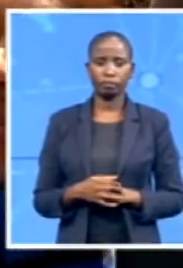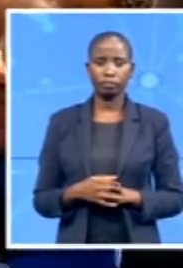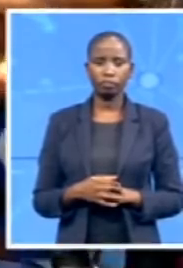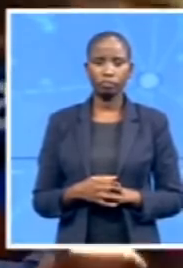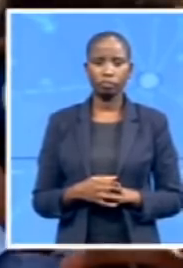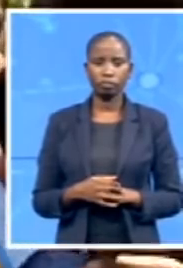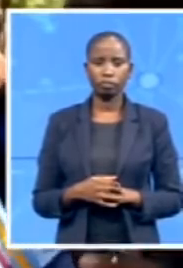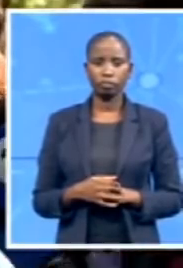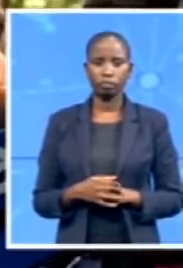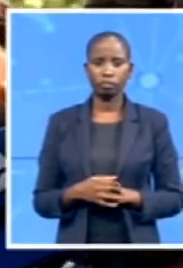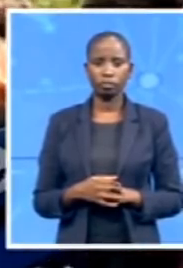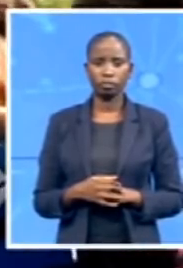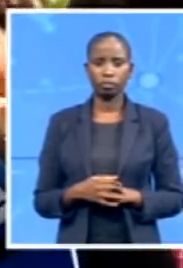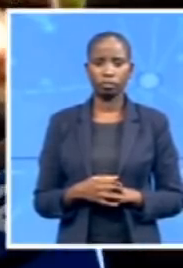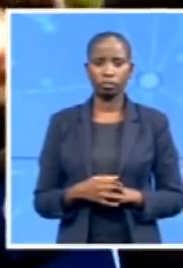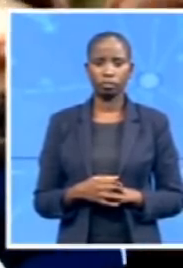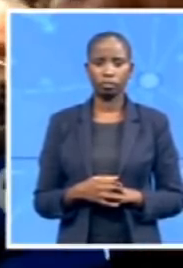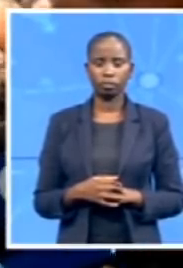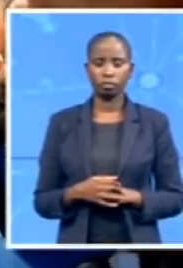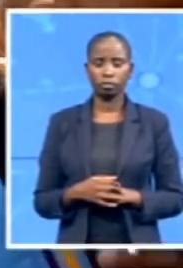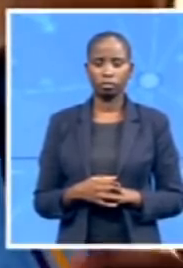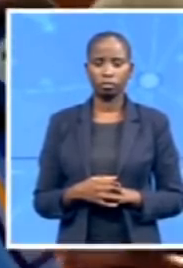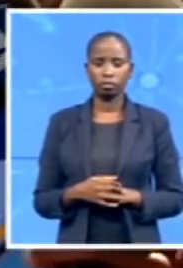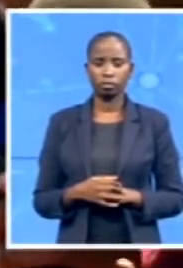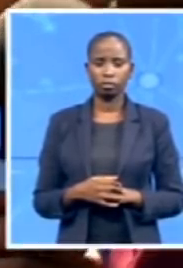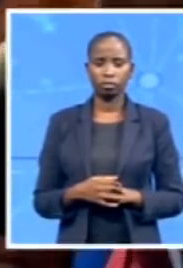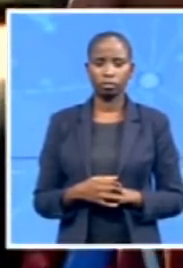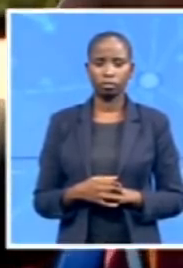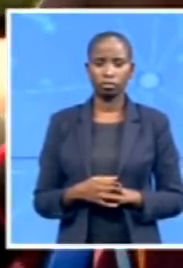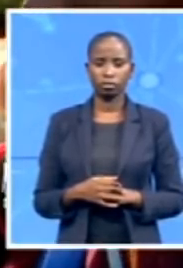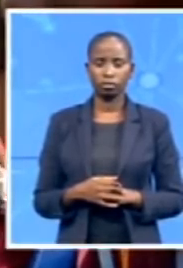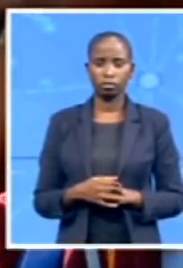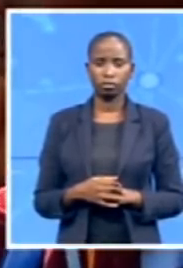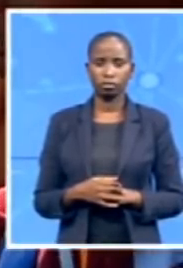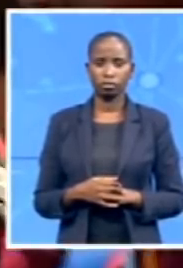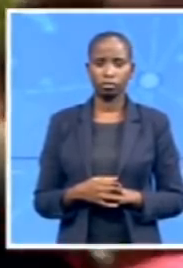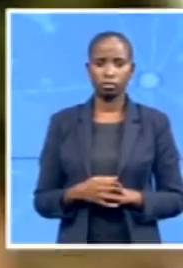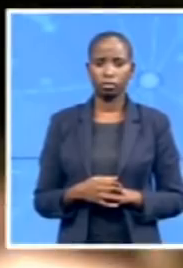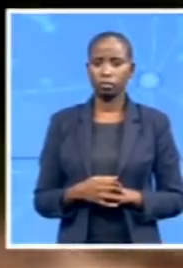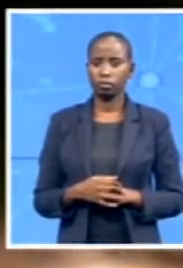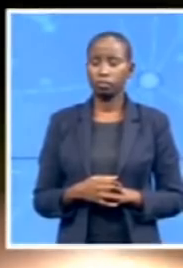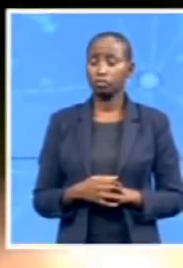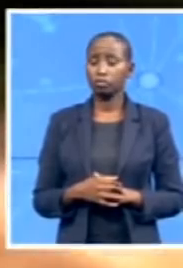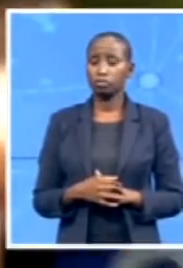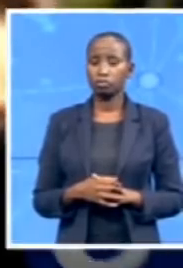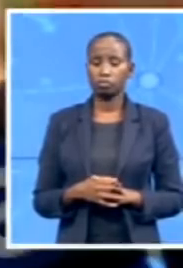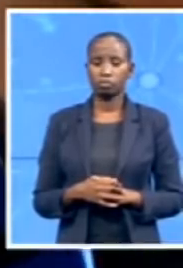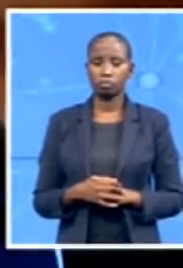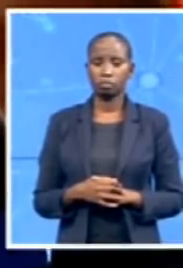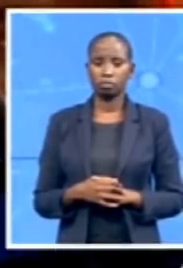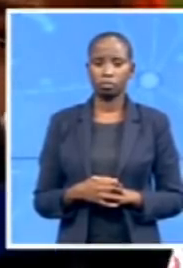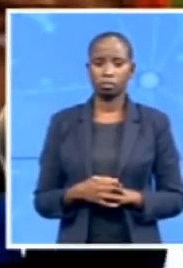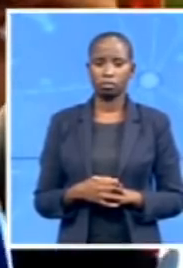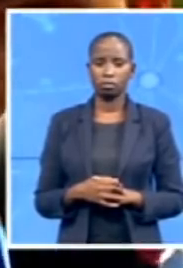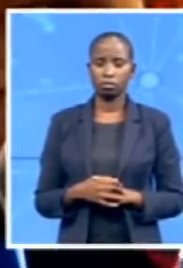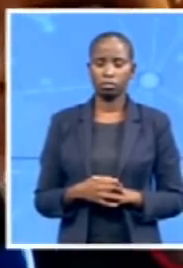dinsa. Ne, onta. Ne, onta. Paga pela. La bua.